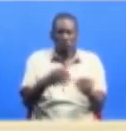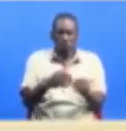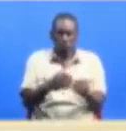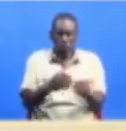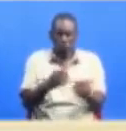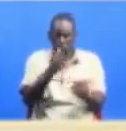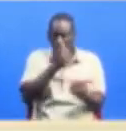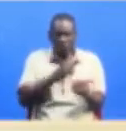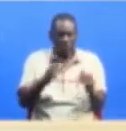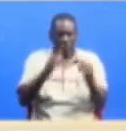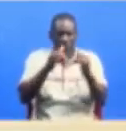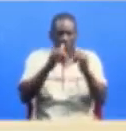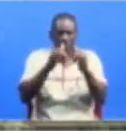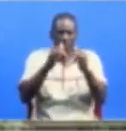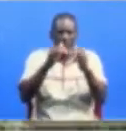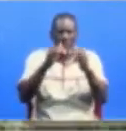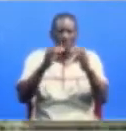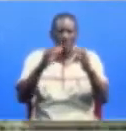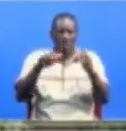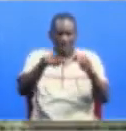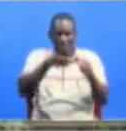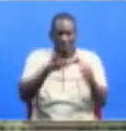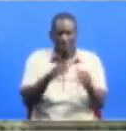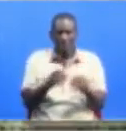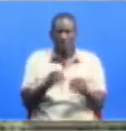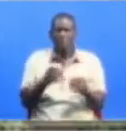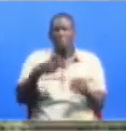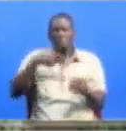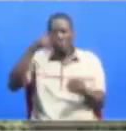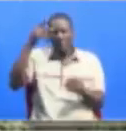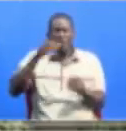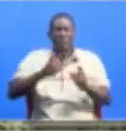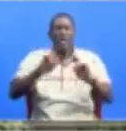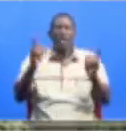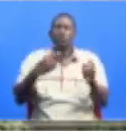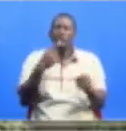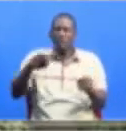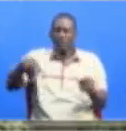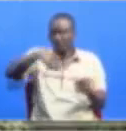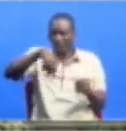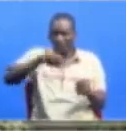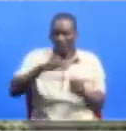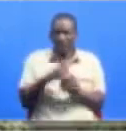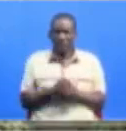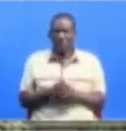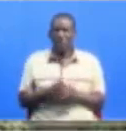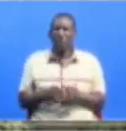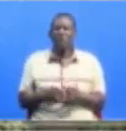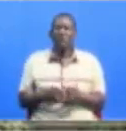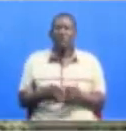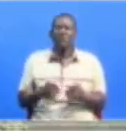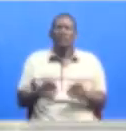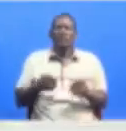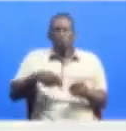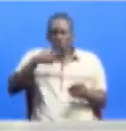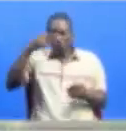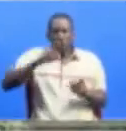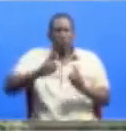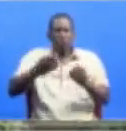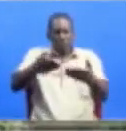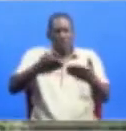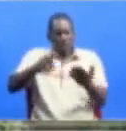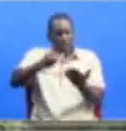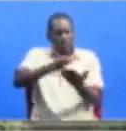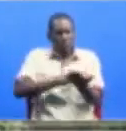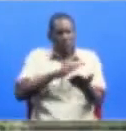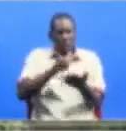shrines to avert such incidents. Parents do not tell us or they don't give a report of their children